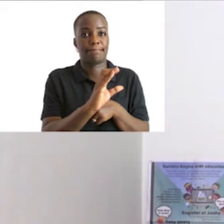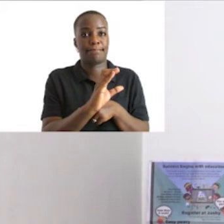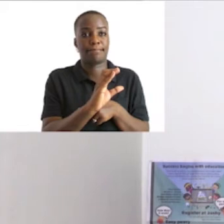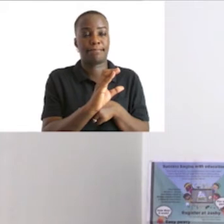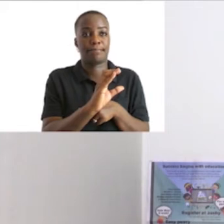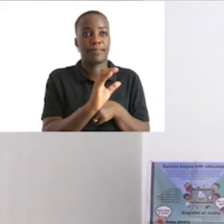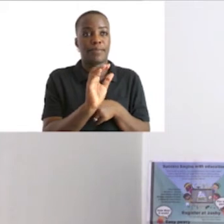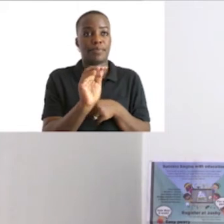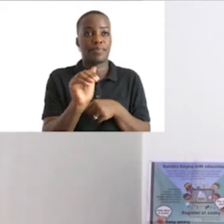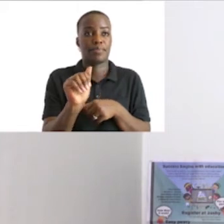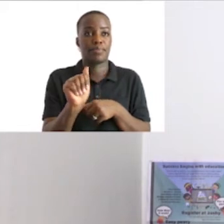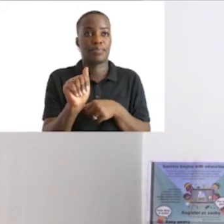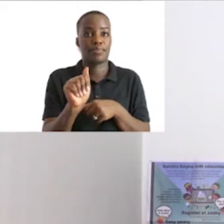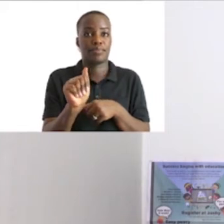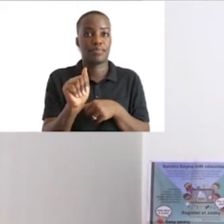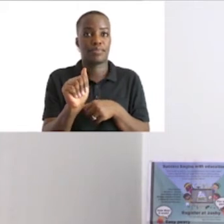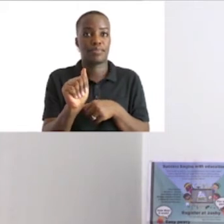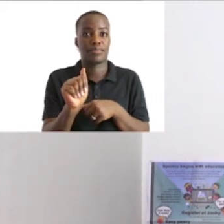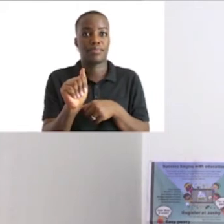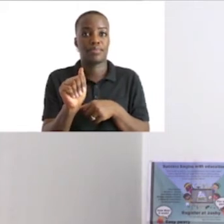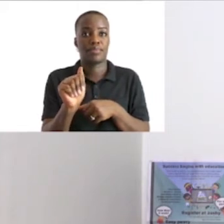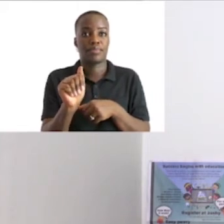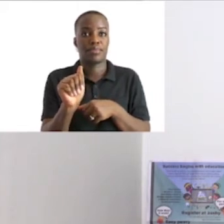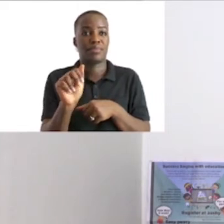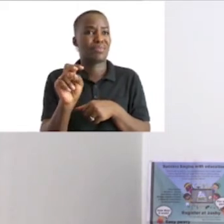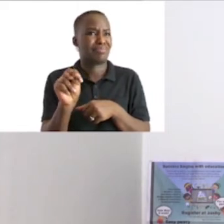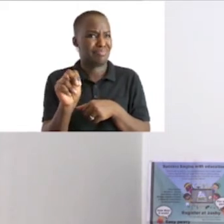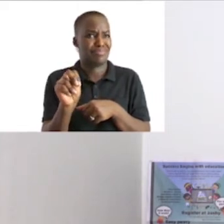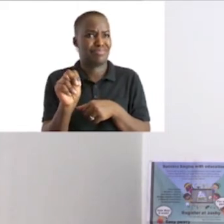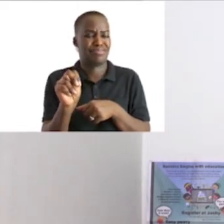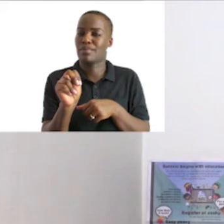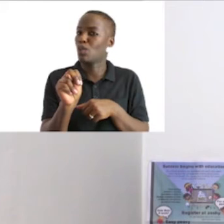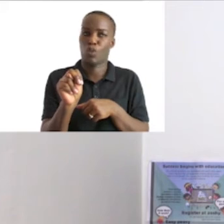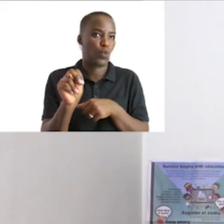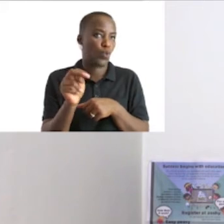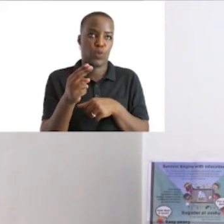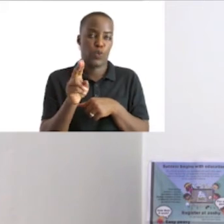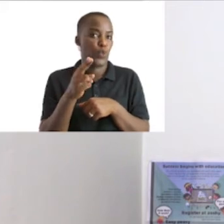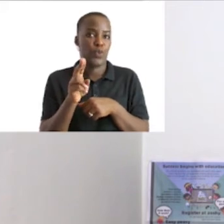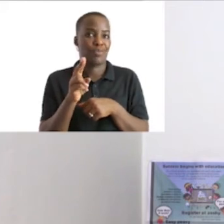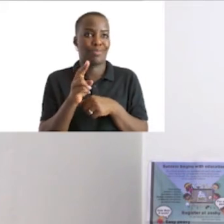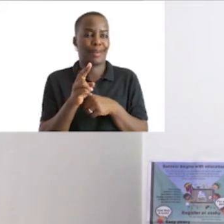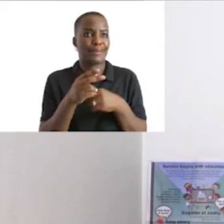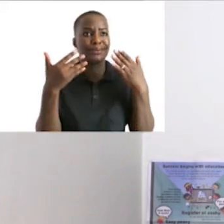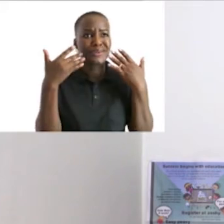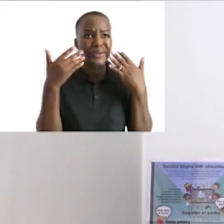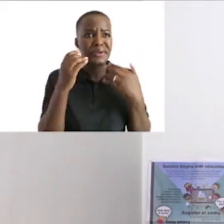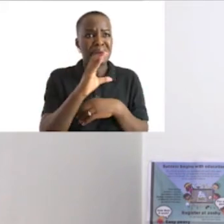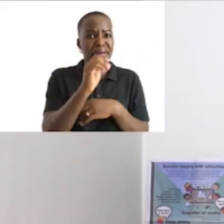K, a, n. No, this doesn't sound